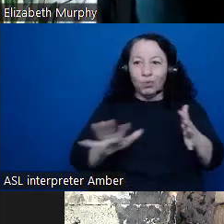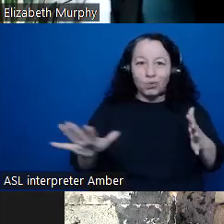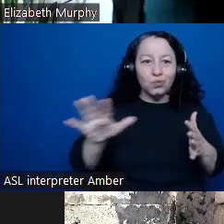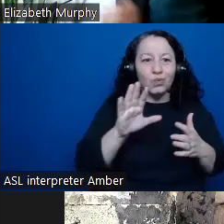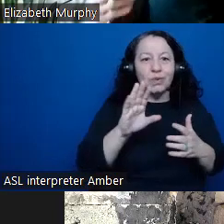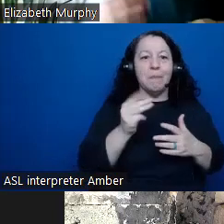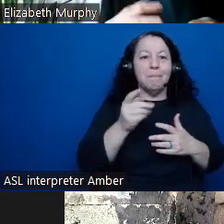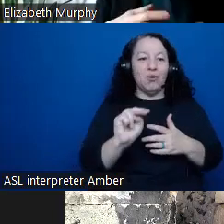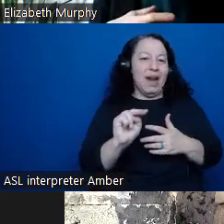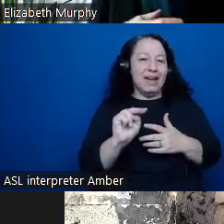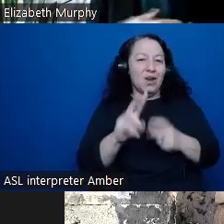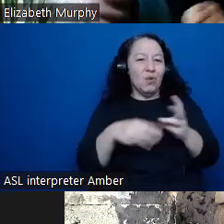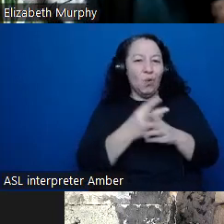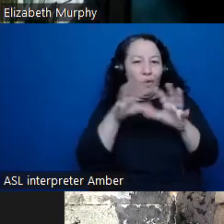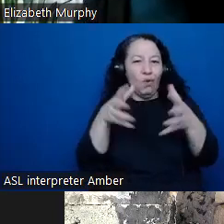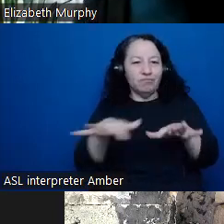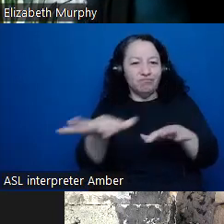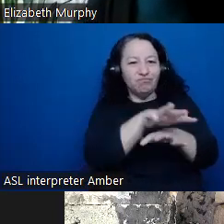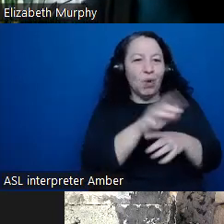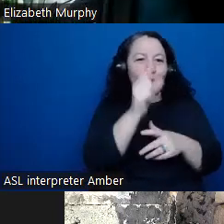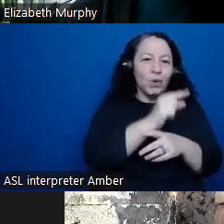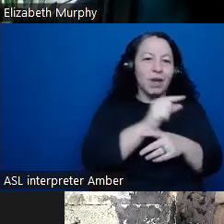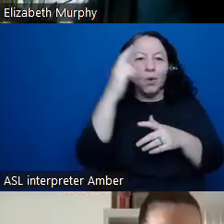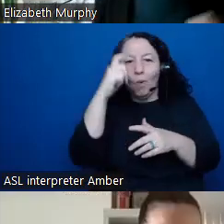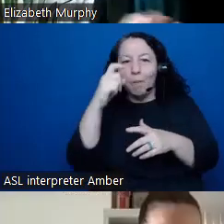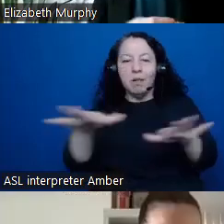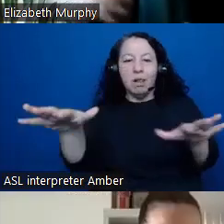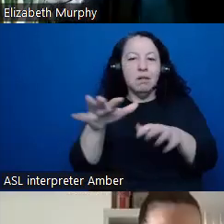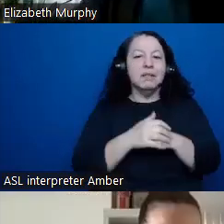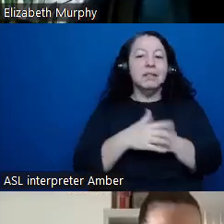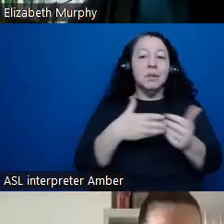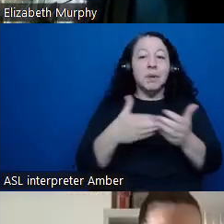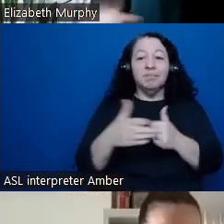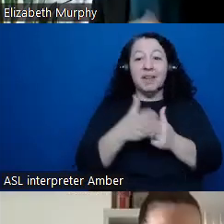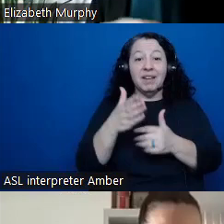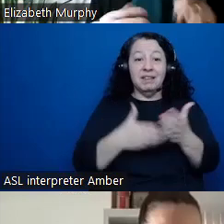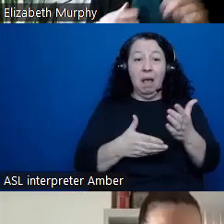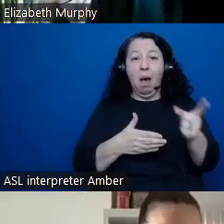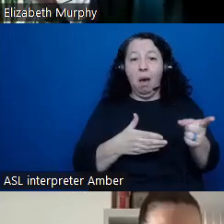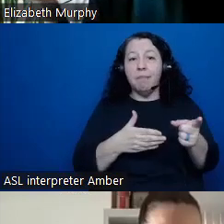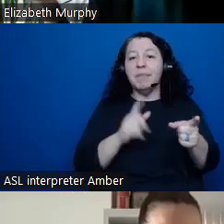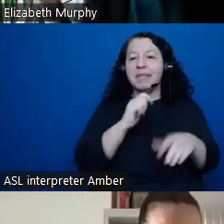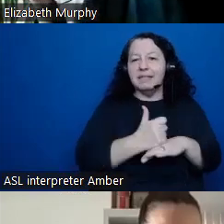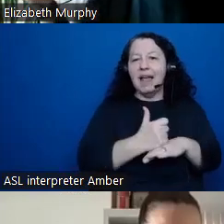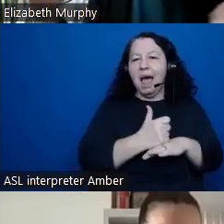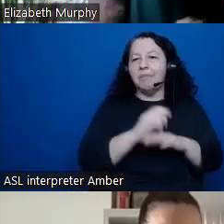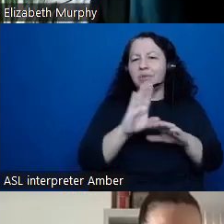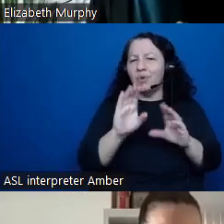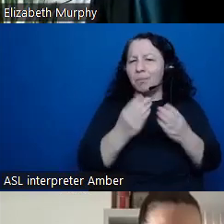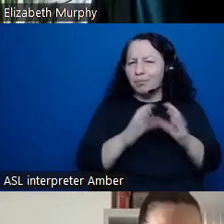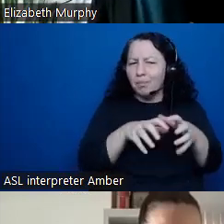Furthermore, some potters own their own workshops, and some even establish branch workshops in different provinces,